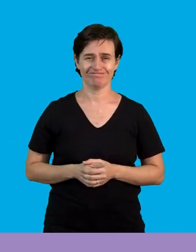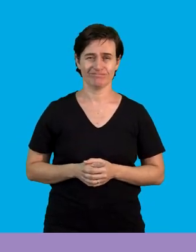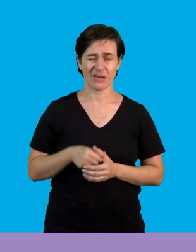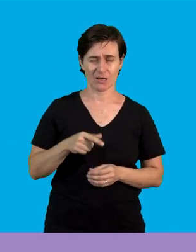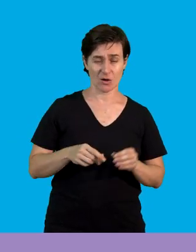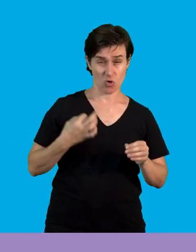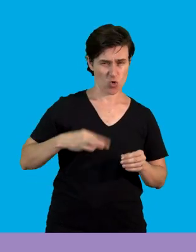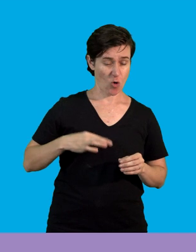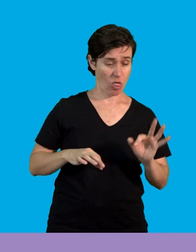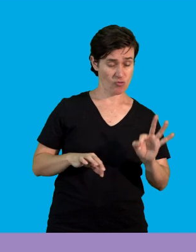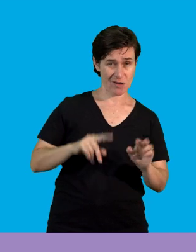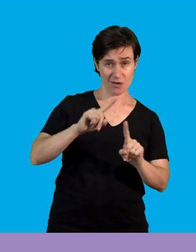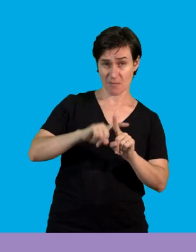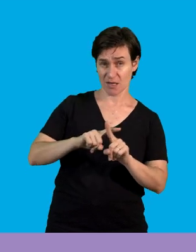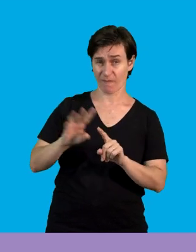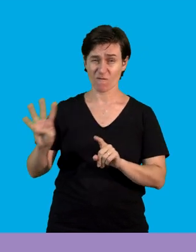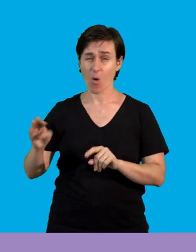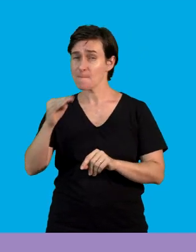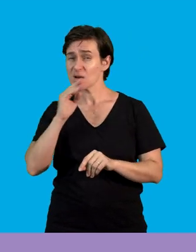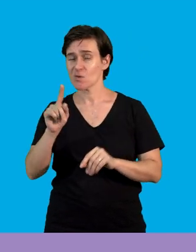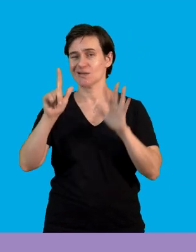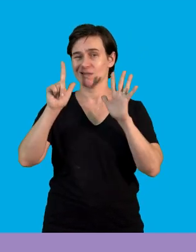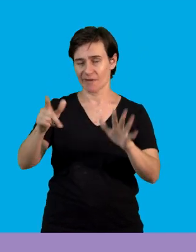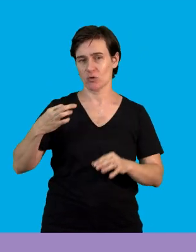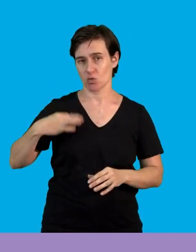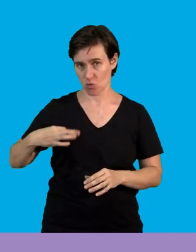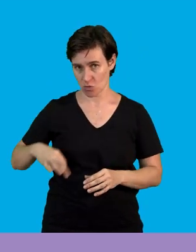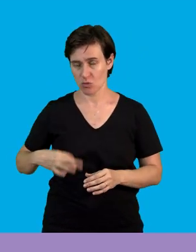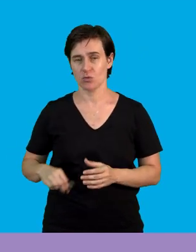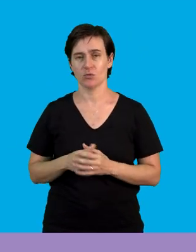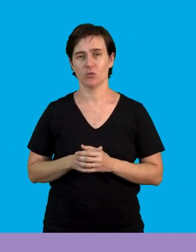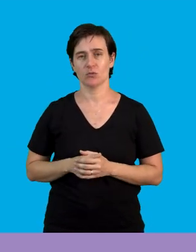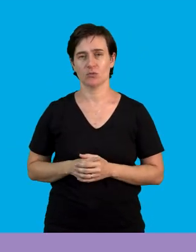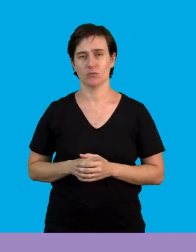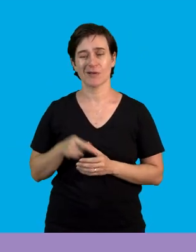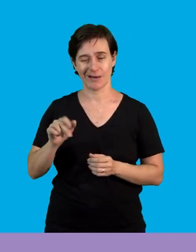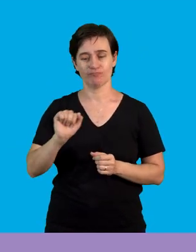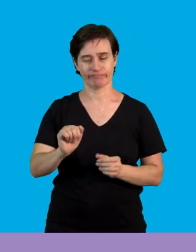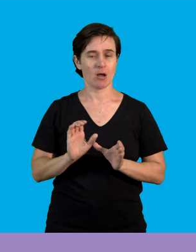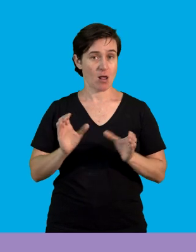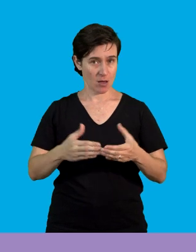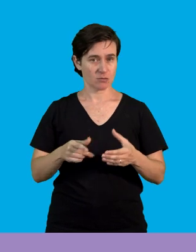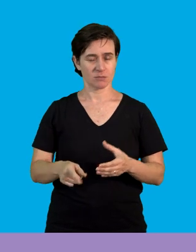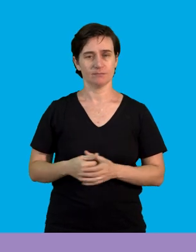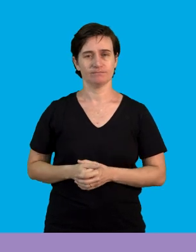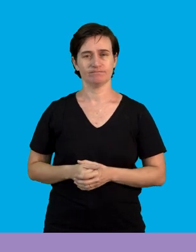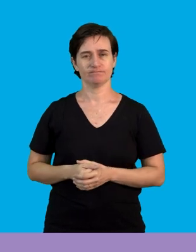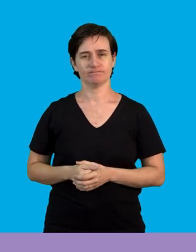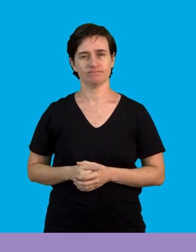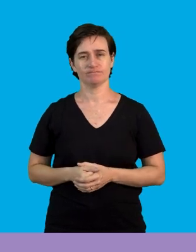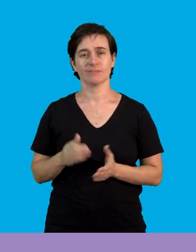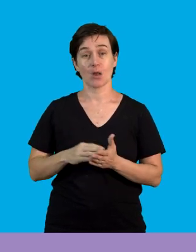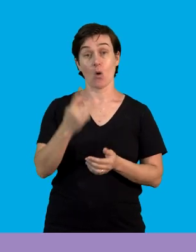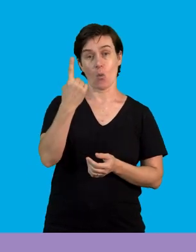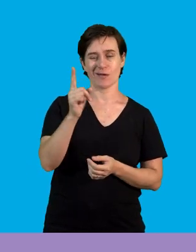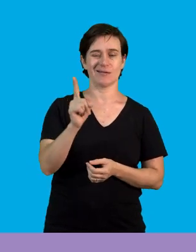3 plus 4 girls would give us 7 girls in the classroom